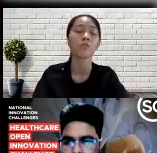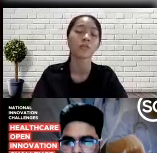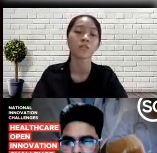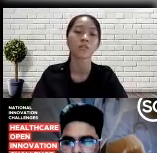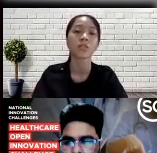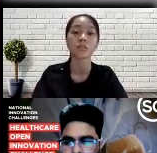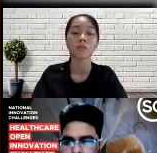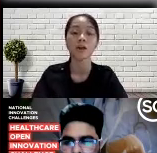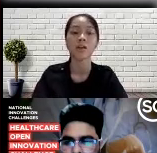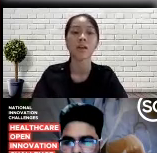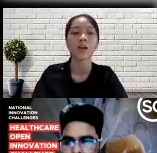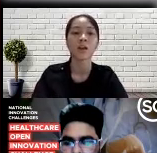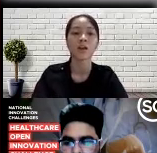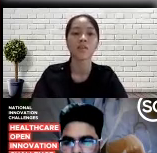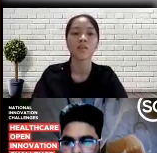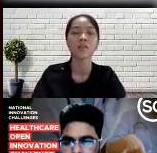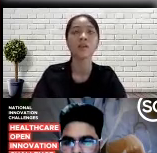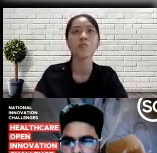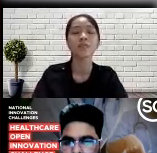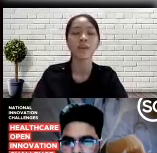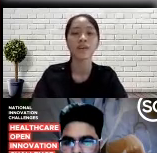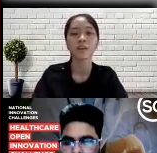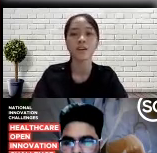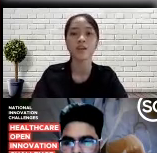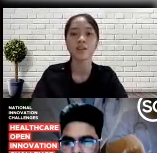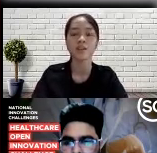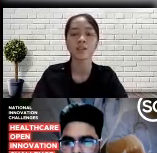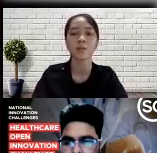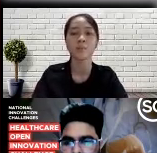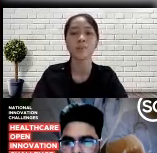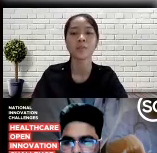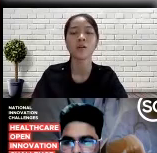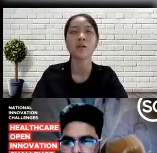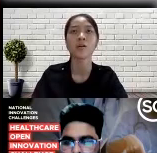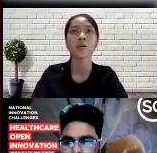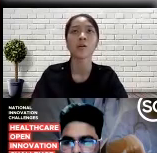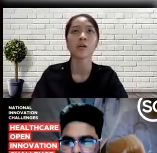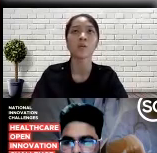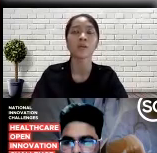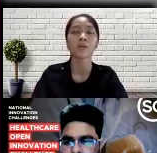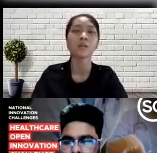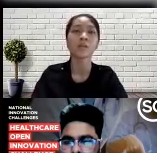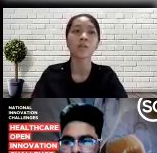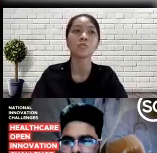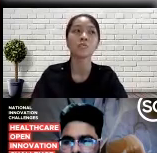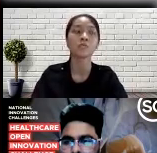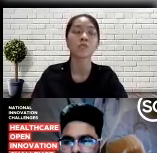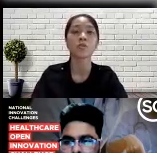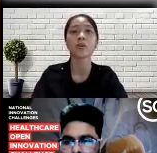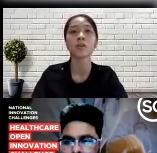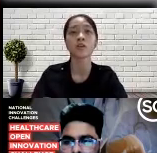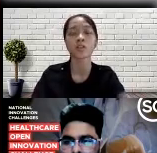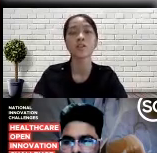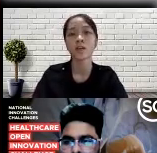or food consistency is required. And I think what's lacking here is the ability